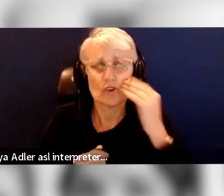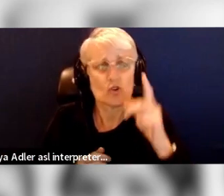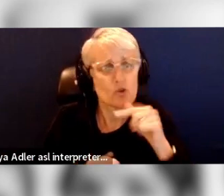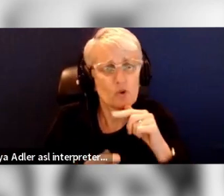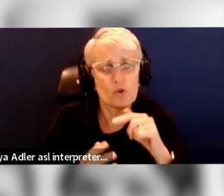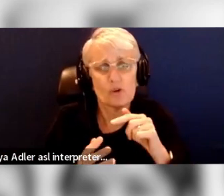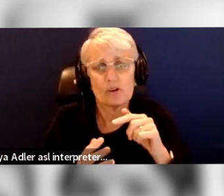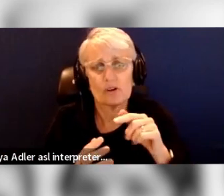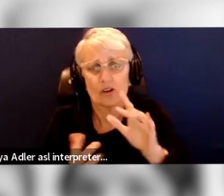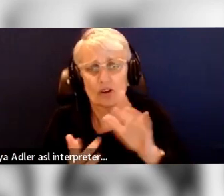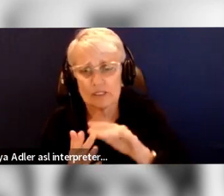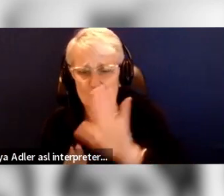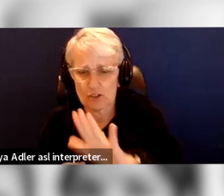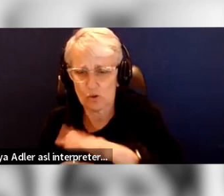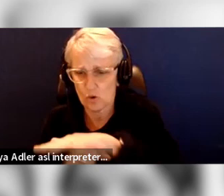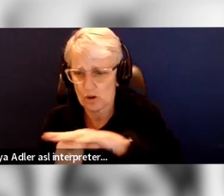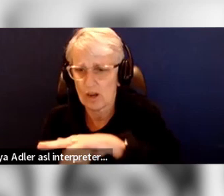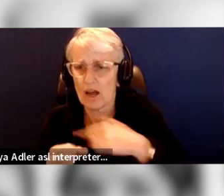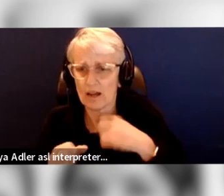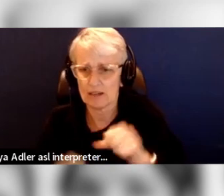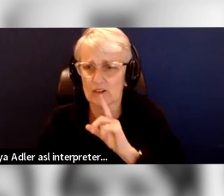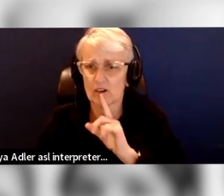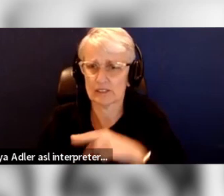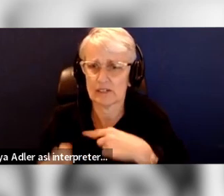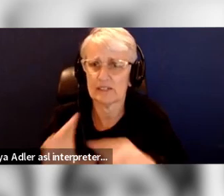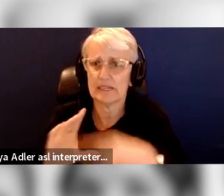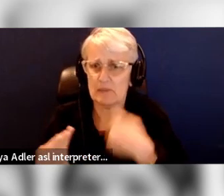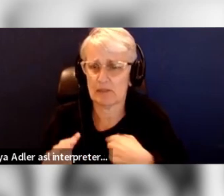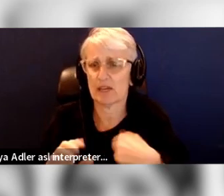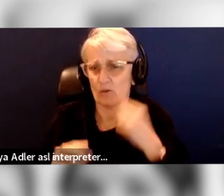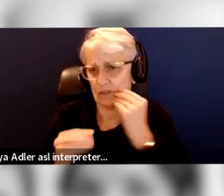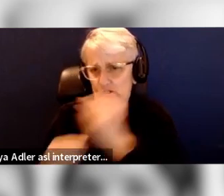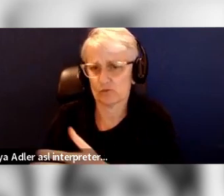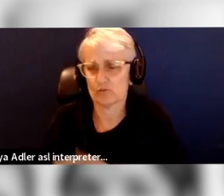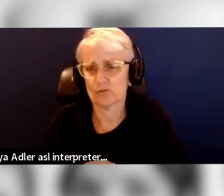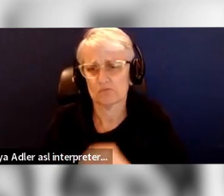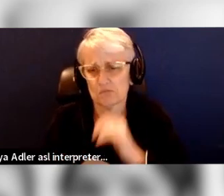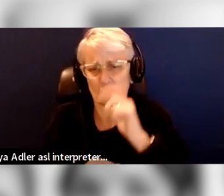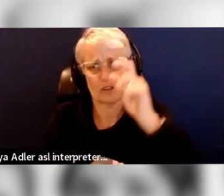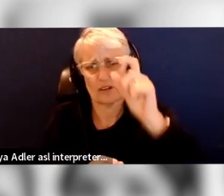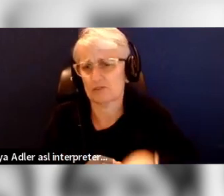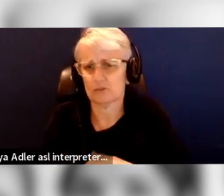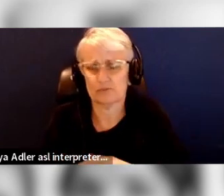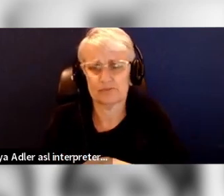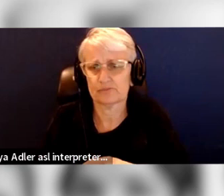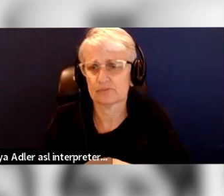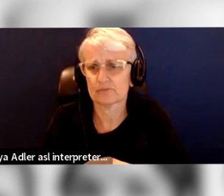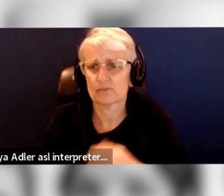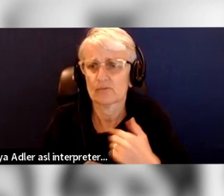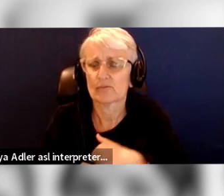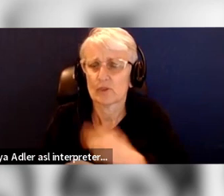Regional Innovation Center in your particular county, I can answer that for you. You can get in touch with me, but it's not necessary. We will